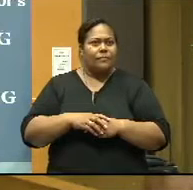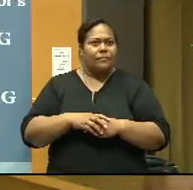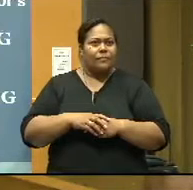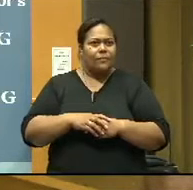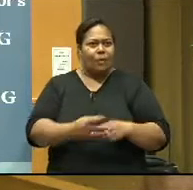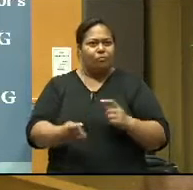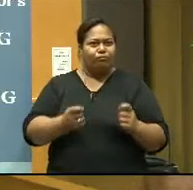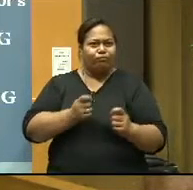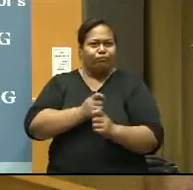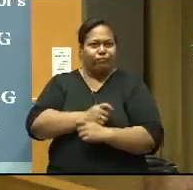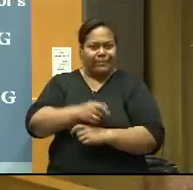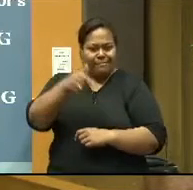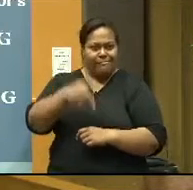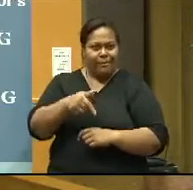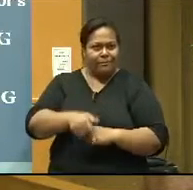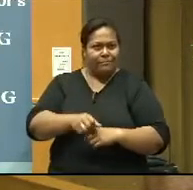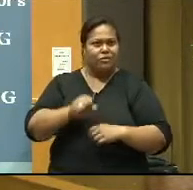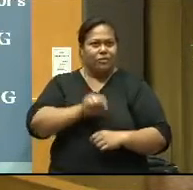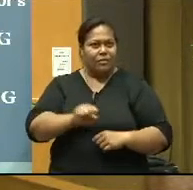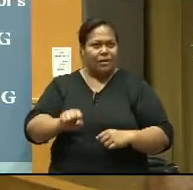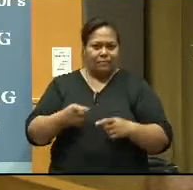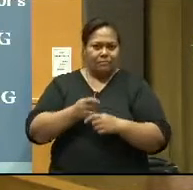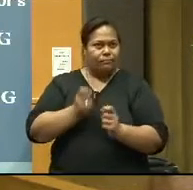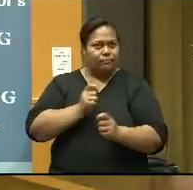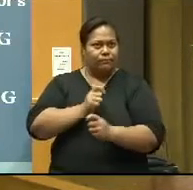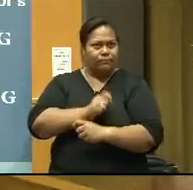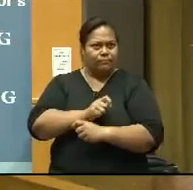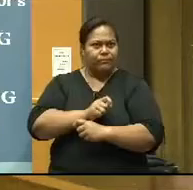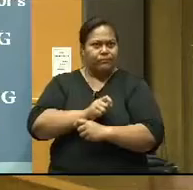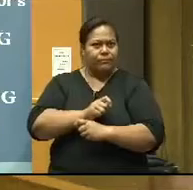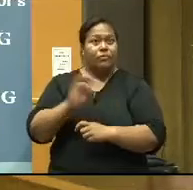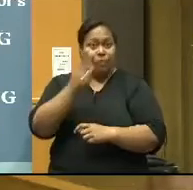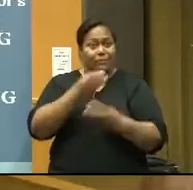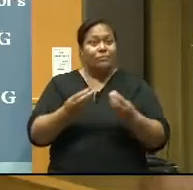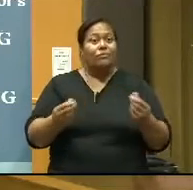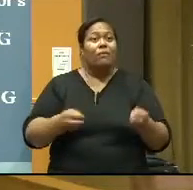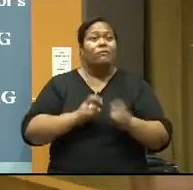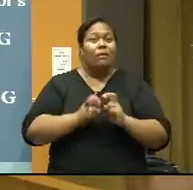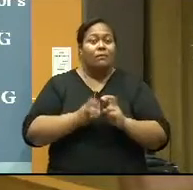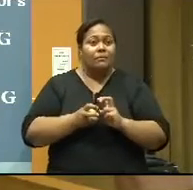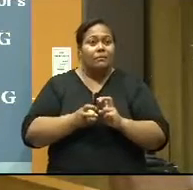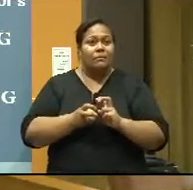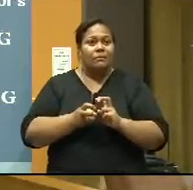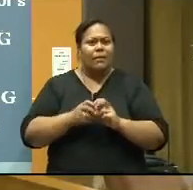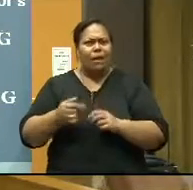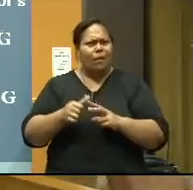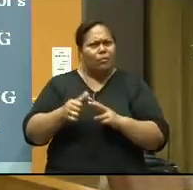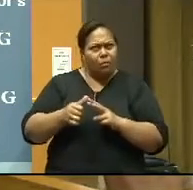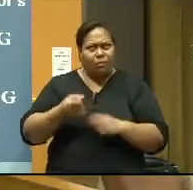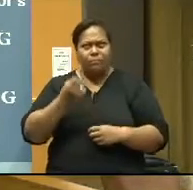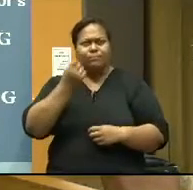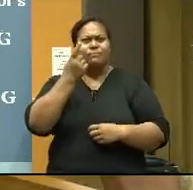restructuring and transformation of the university as a response to the problems. But I also realized